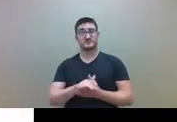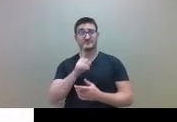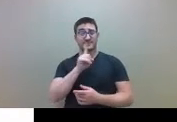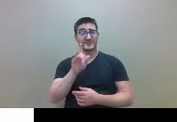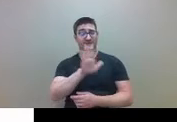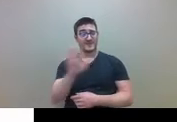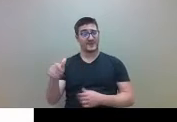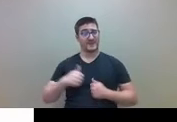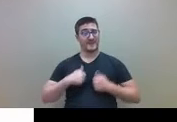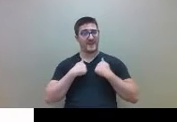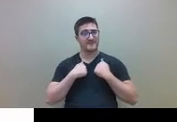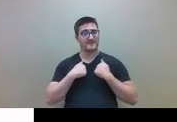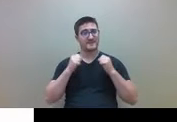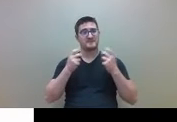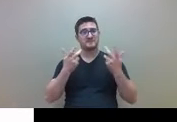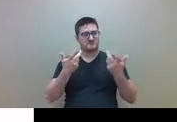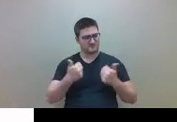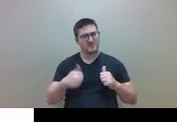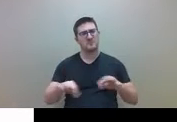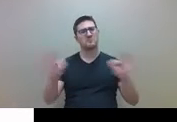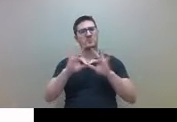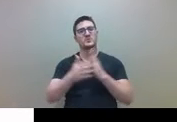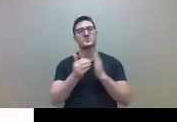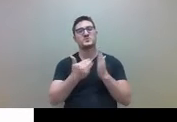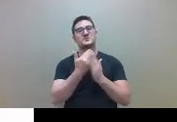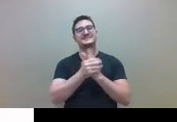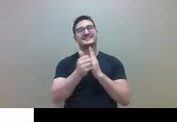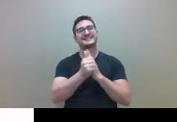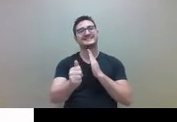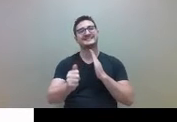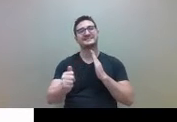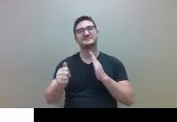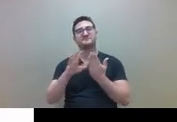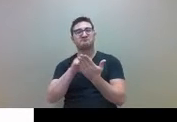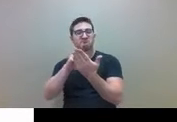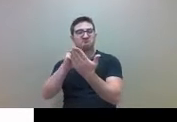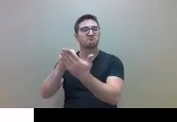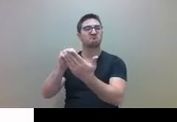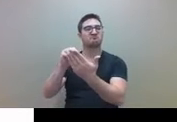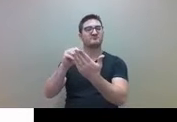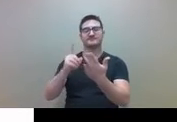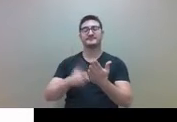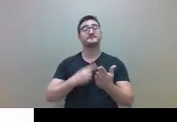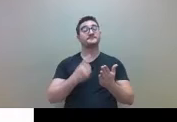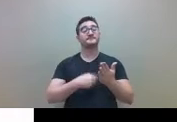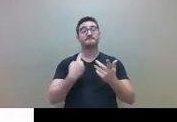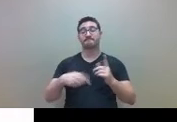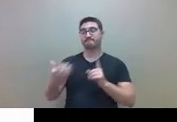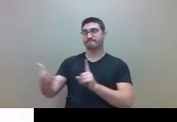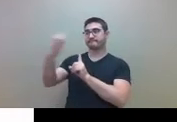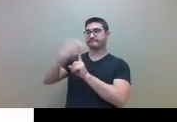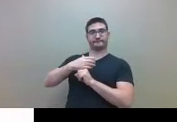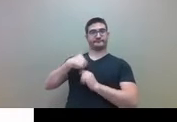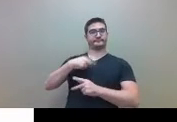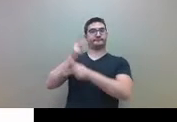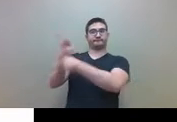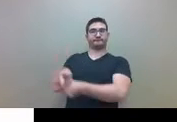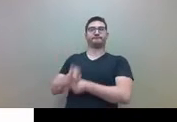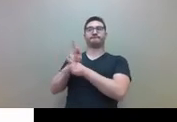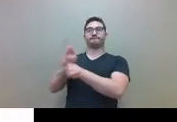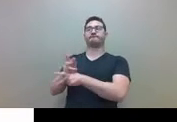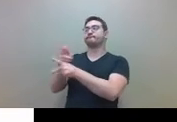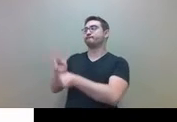and learning new things. We all of a sudden find ourselves in a caregiving role and then forget, oh, I still need